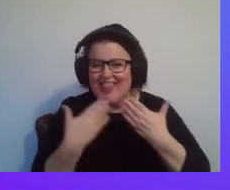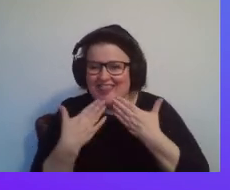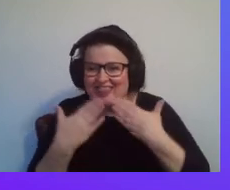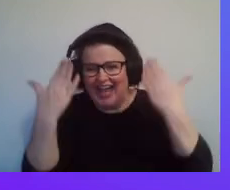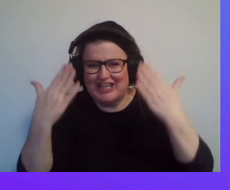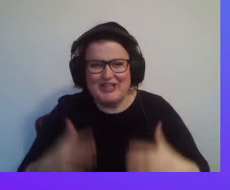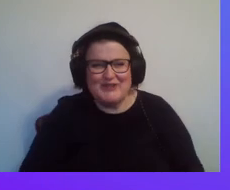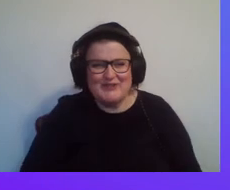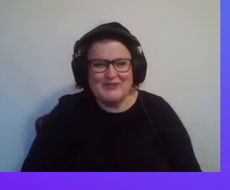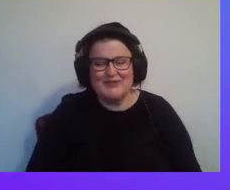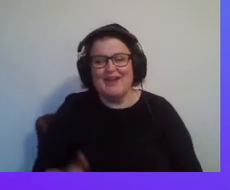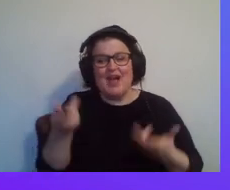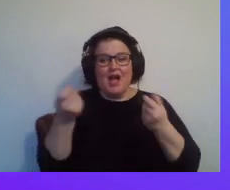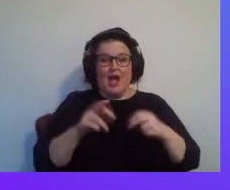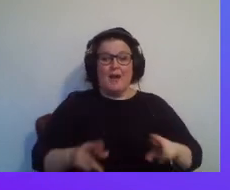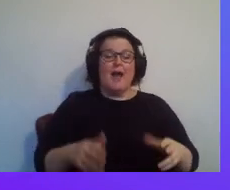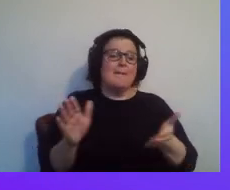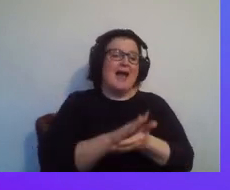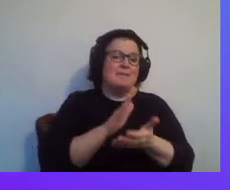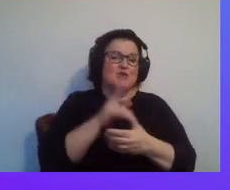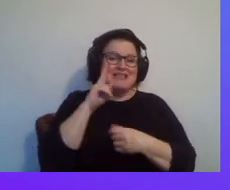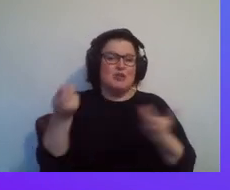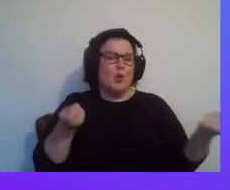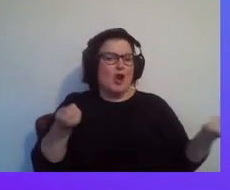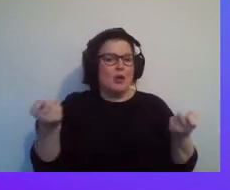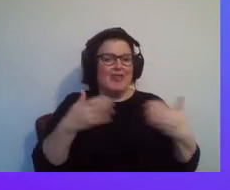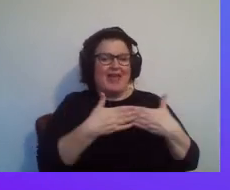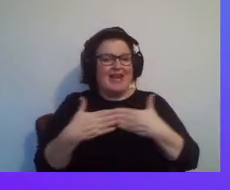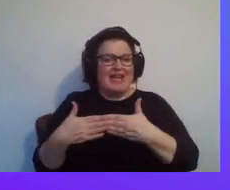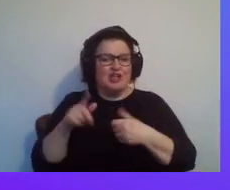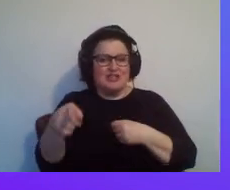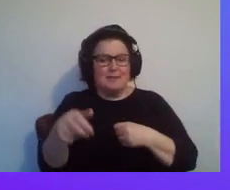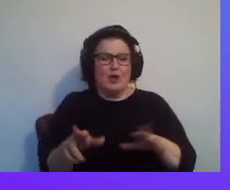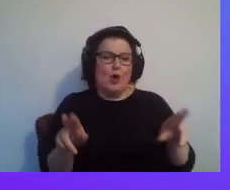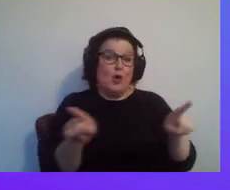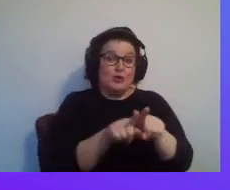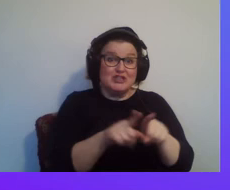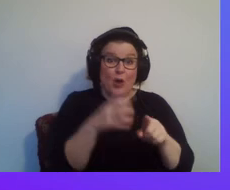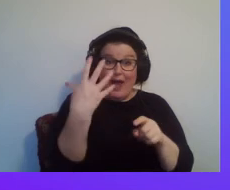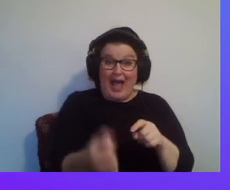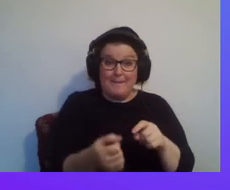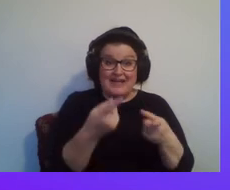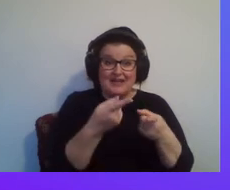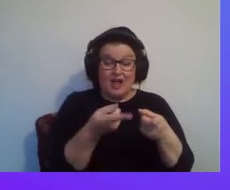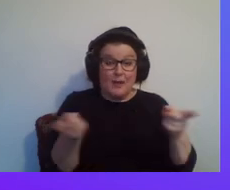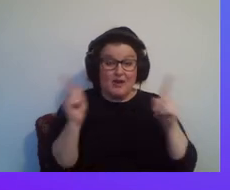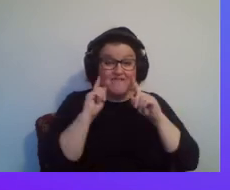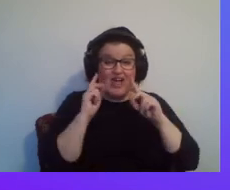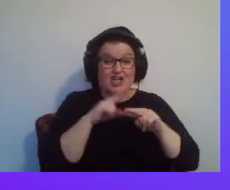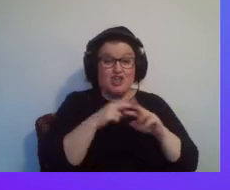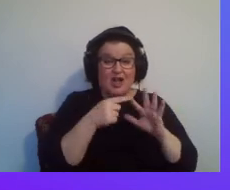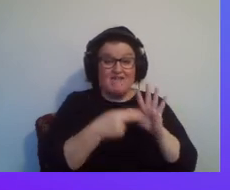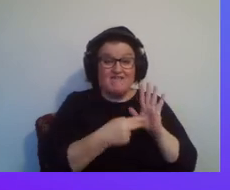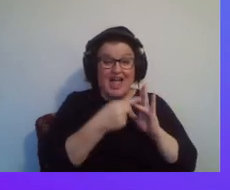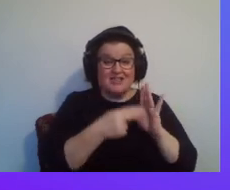owning that leadership space. As I am you, Professor Fenton. I mean, we haven't got to be shy. I mean, my brother Eddie, I mean, he